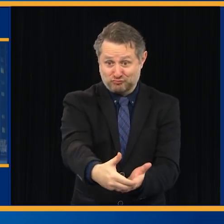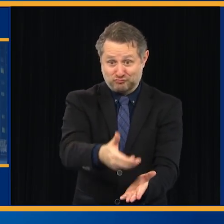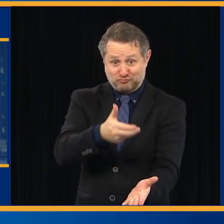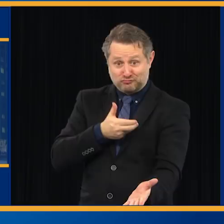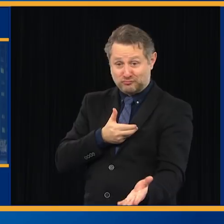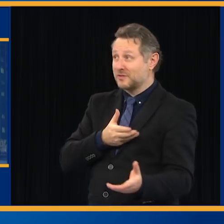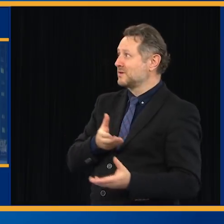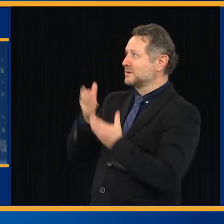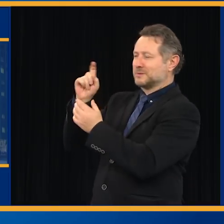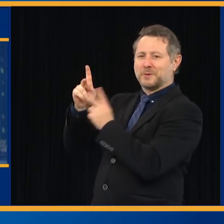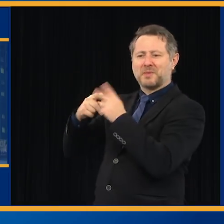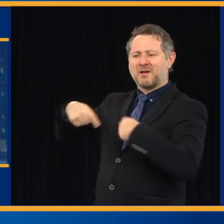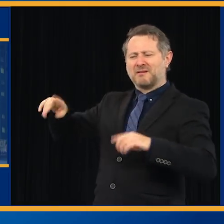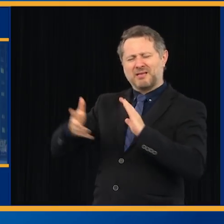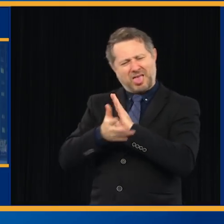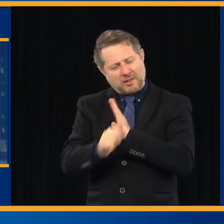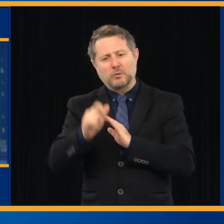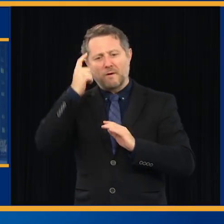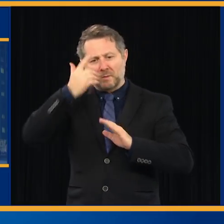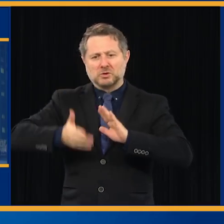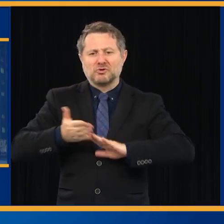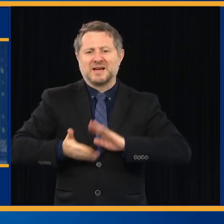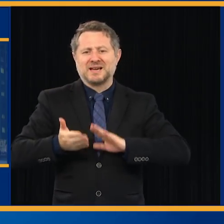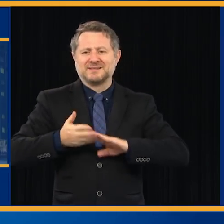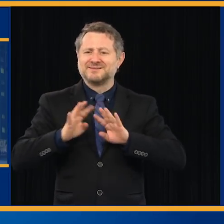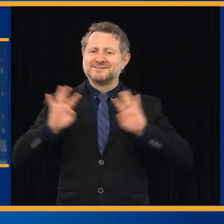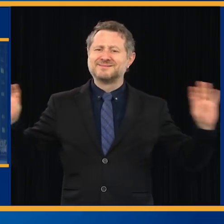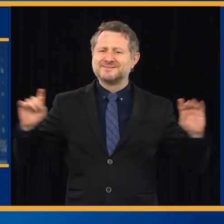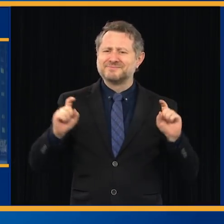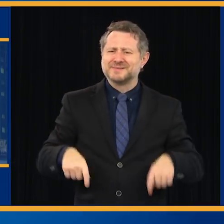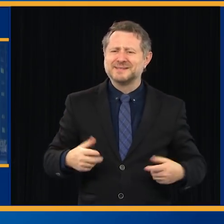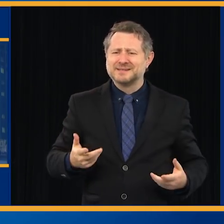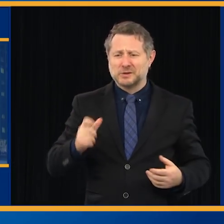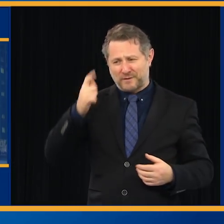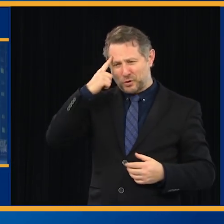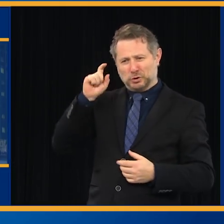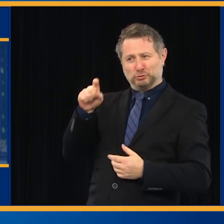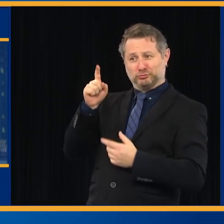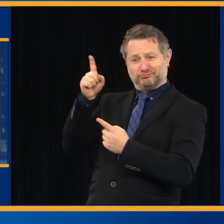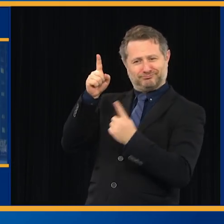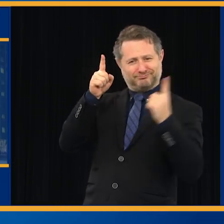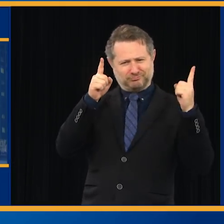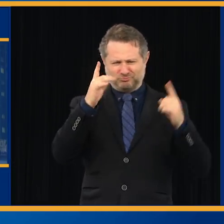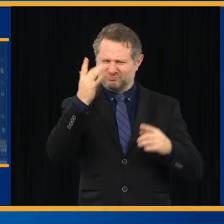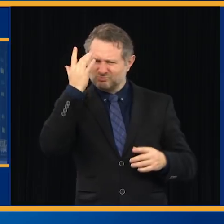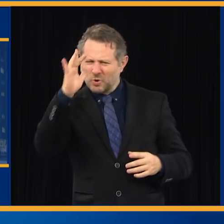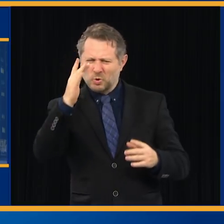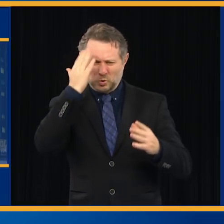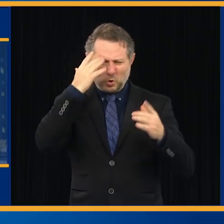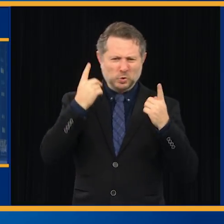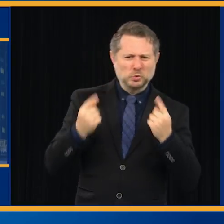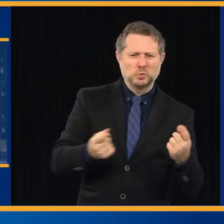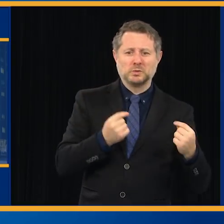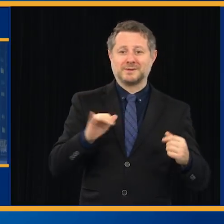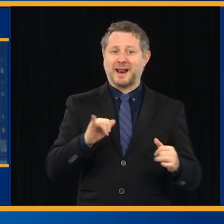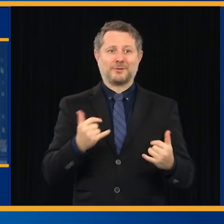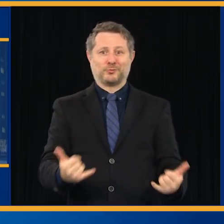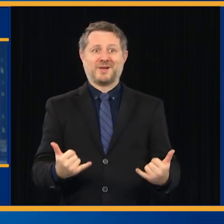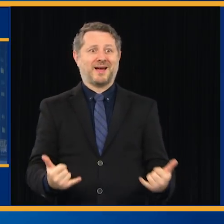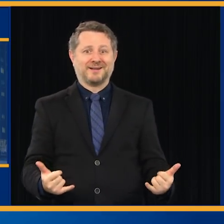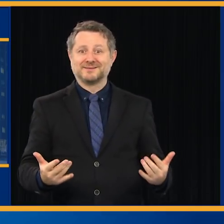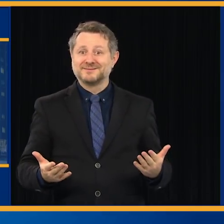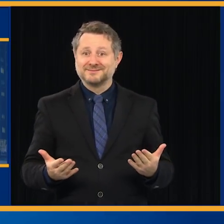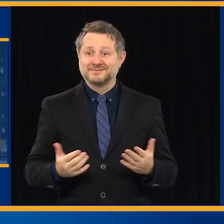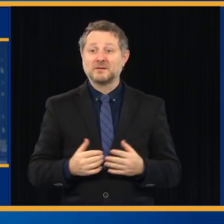and smarts, and for government to be doing creative things and learning like we're doing here today. At the